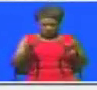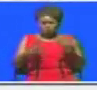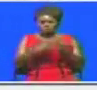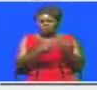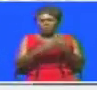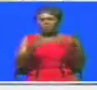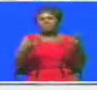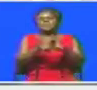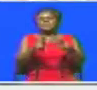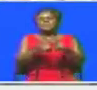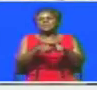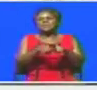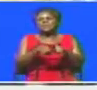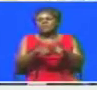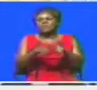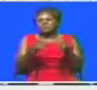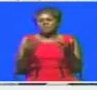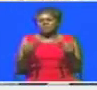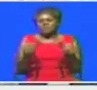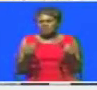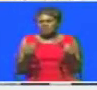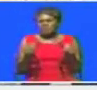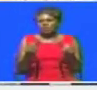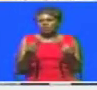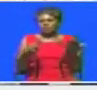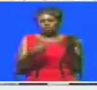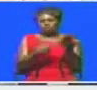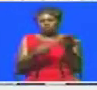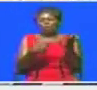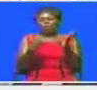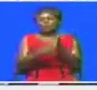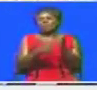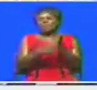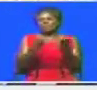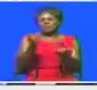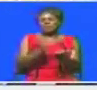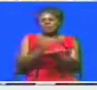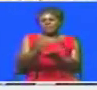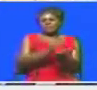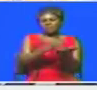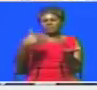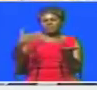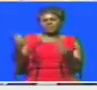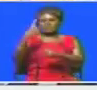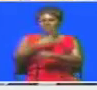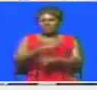merchants' reliance on costly point devices and tackle logistical issues of handling cash on daily sales